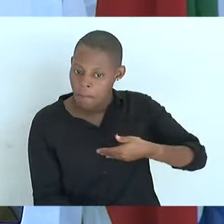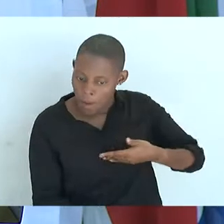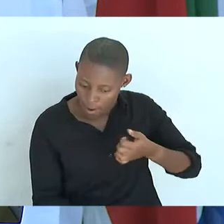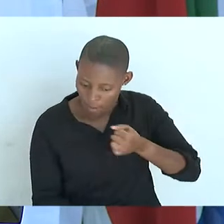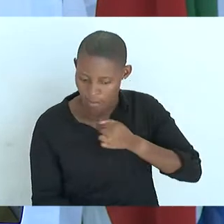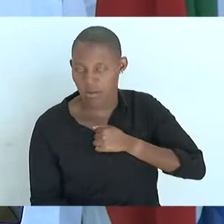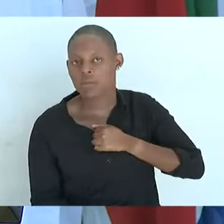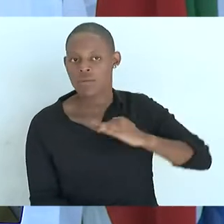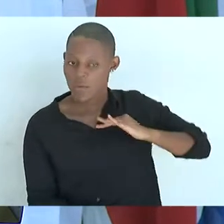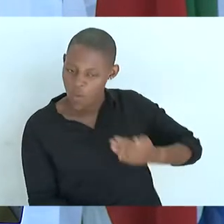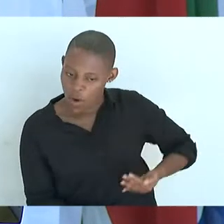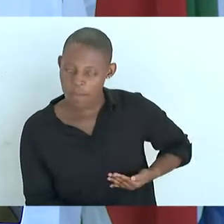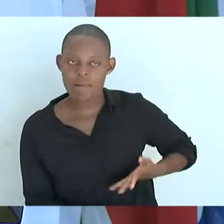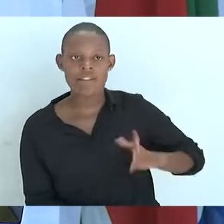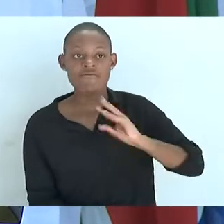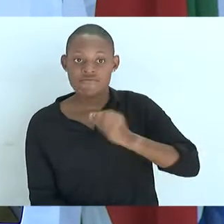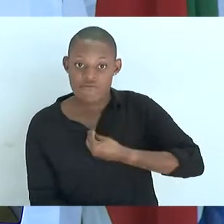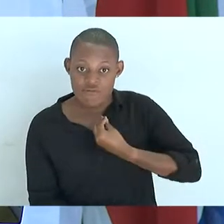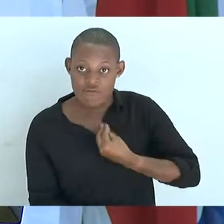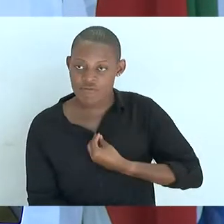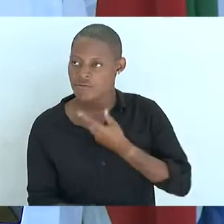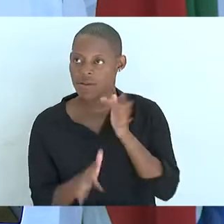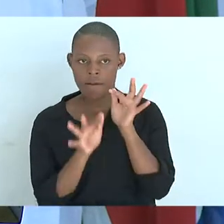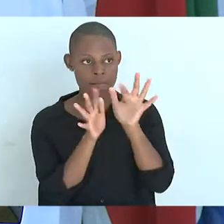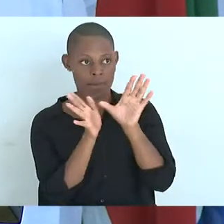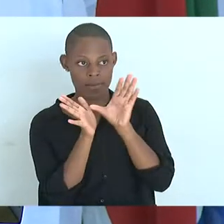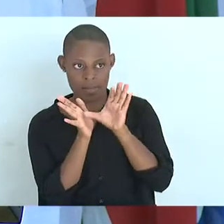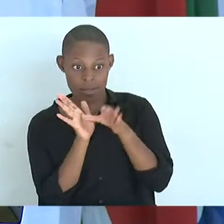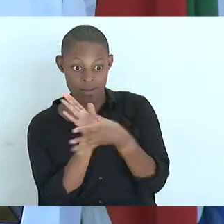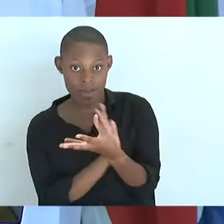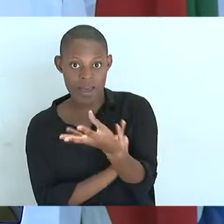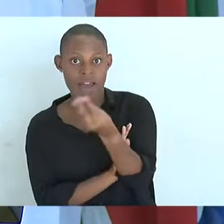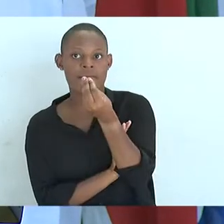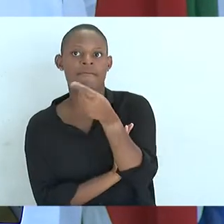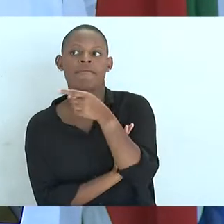youth, people with disabilities.